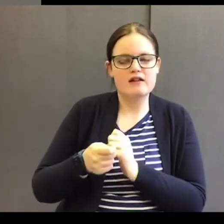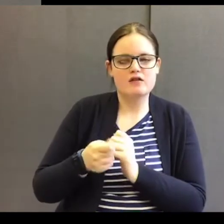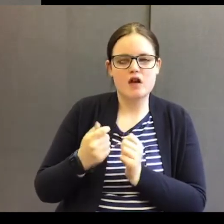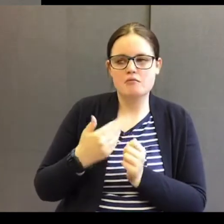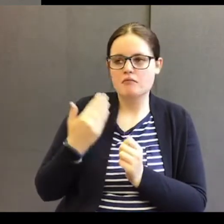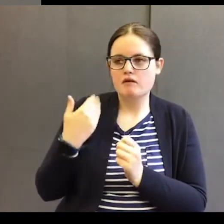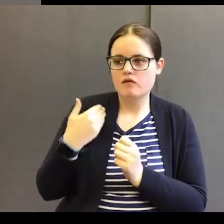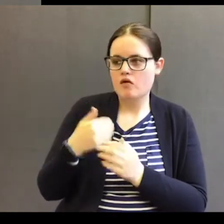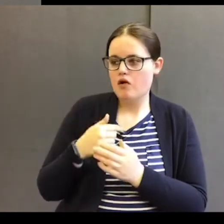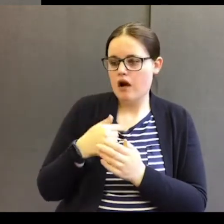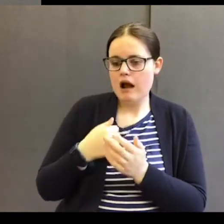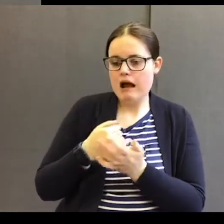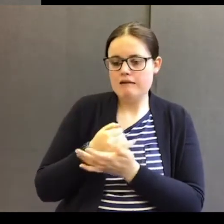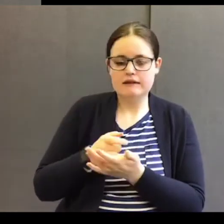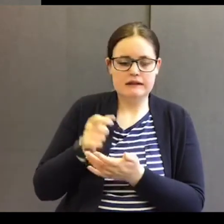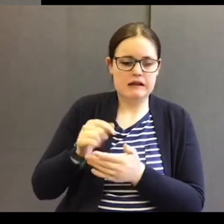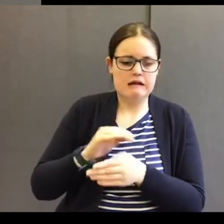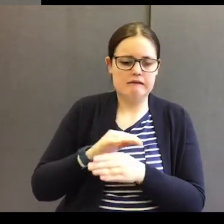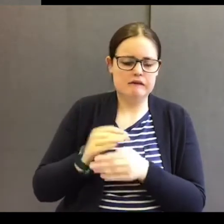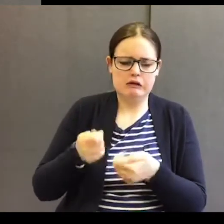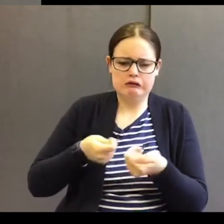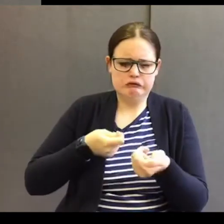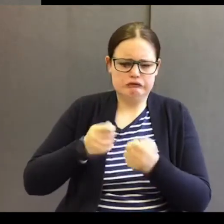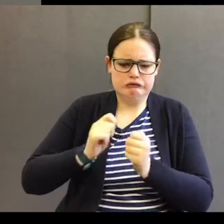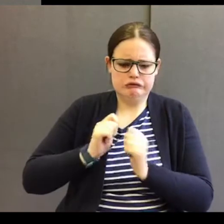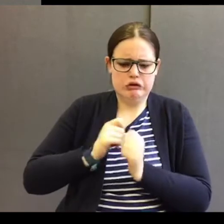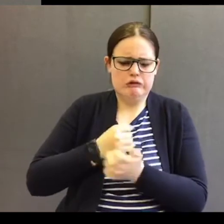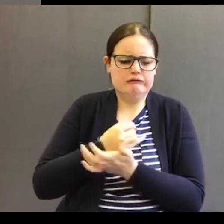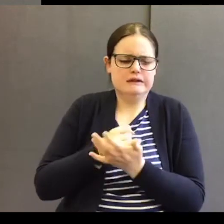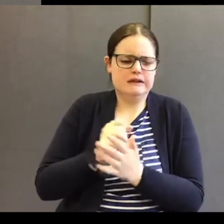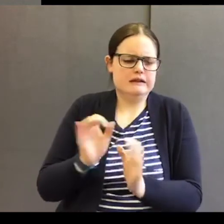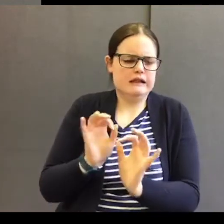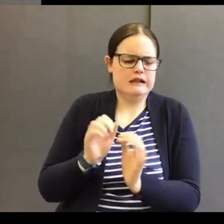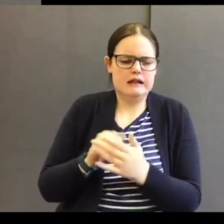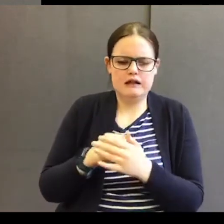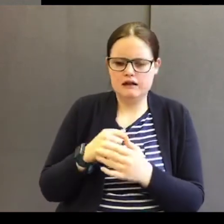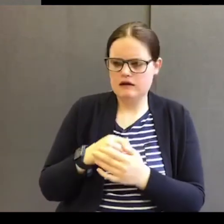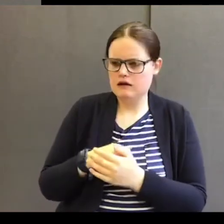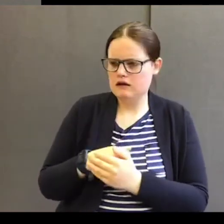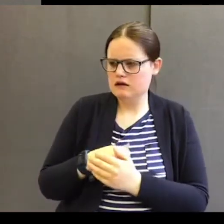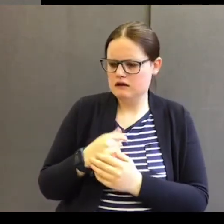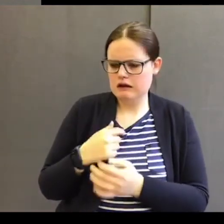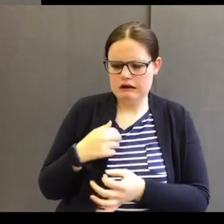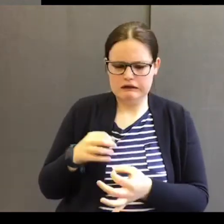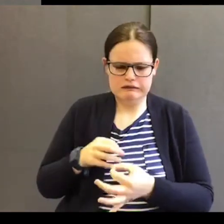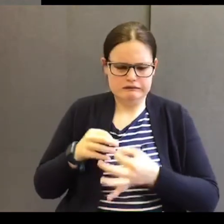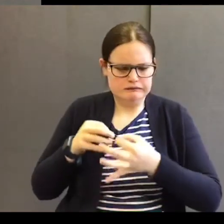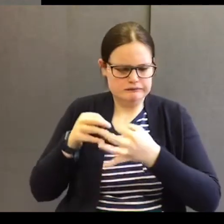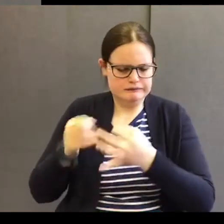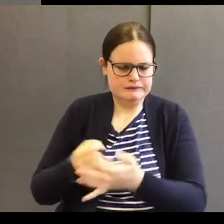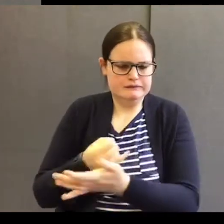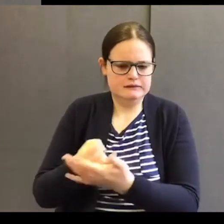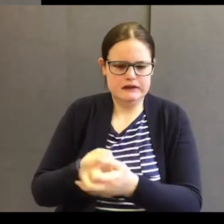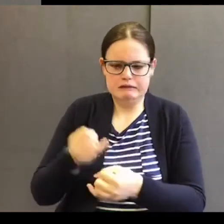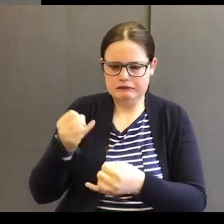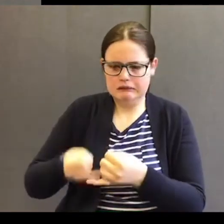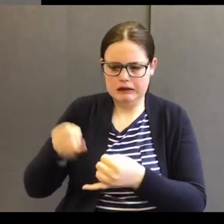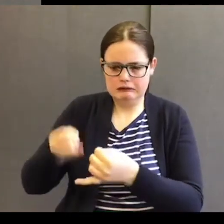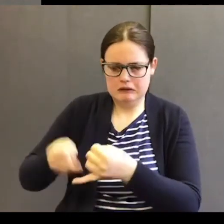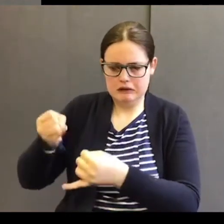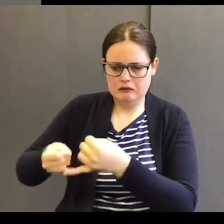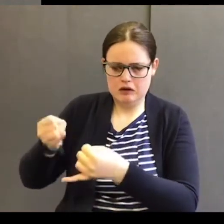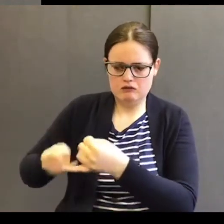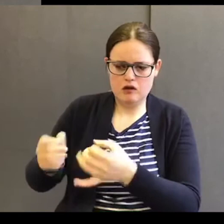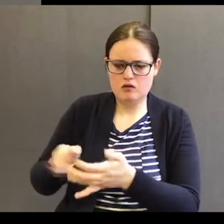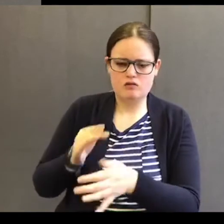I'm that. I was once a sinner. I couldn't control my sin. My besetting addiction to